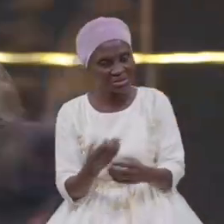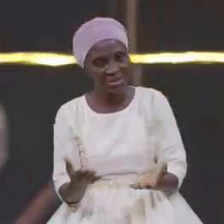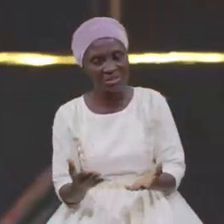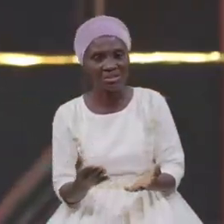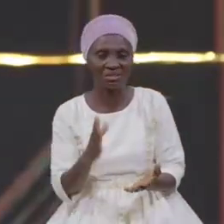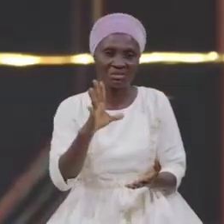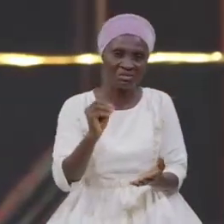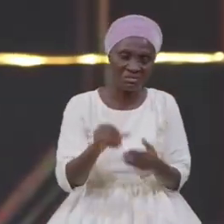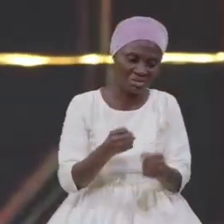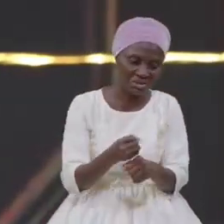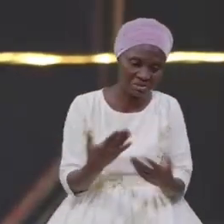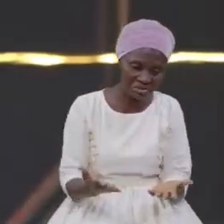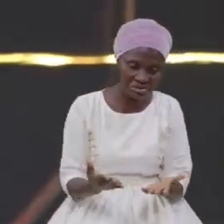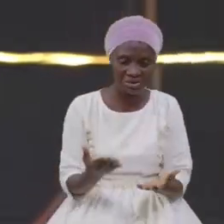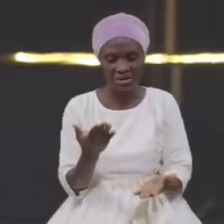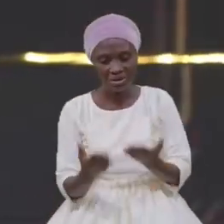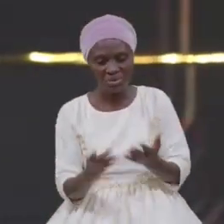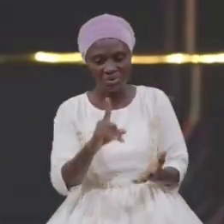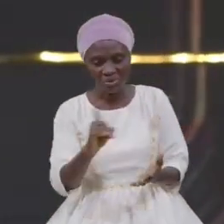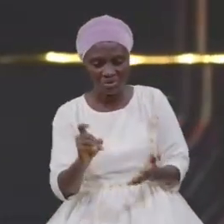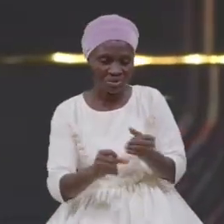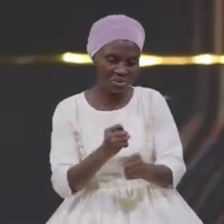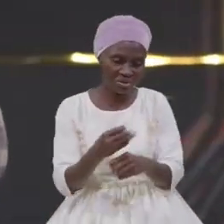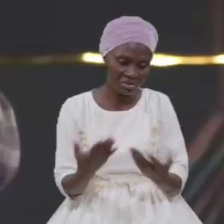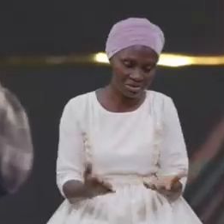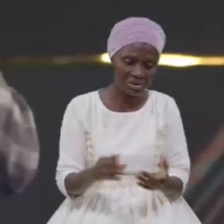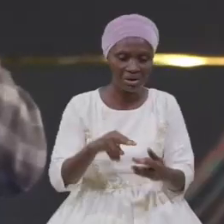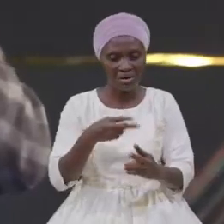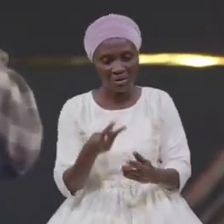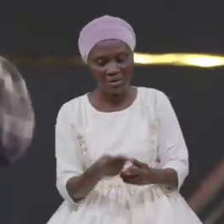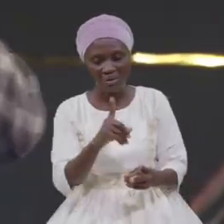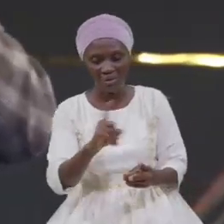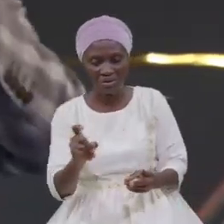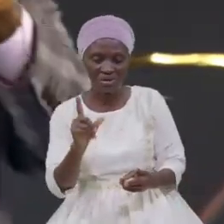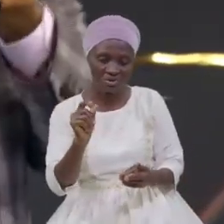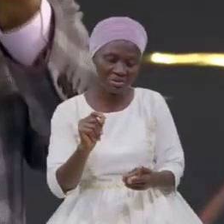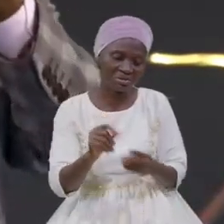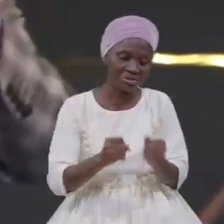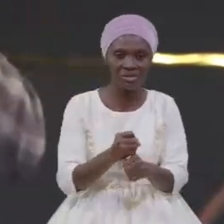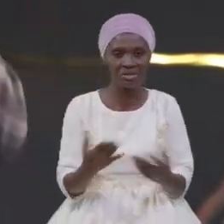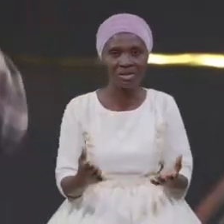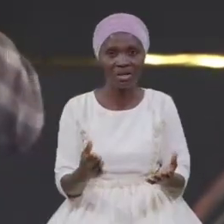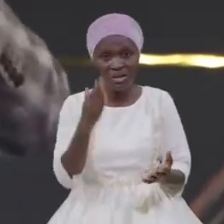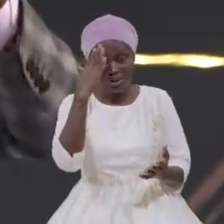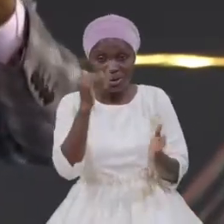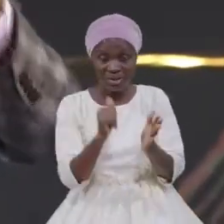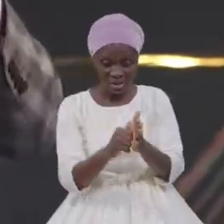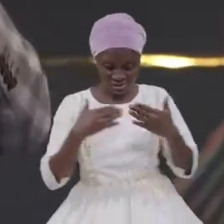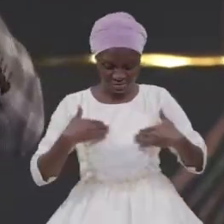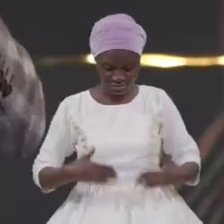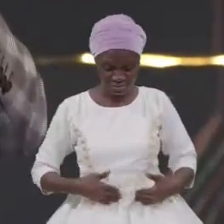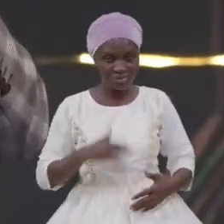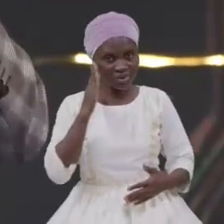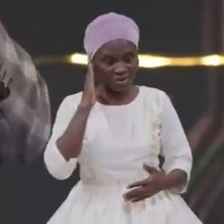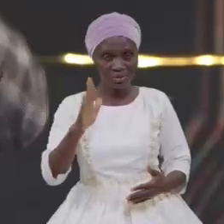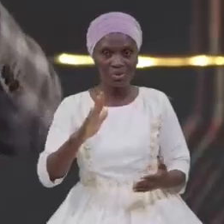120, 122. And after that, the body is gone. But your soul, your spirit, that will live